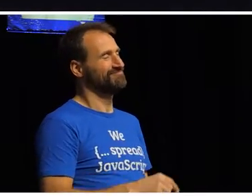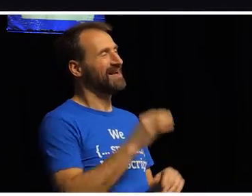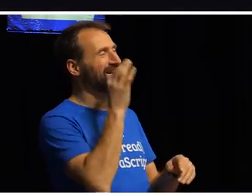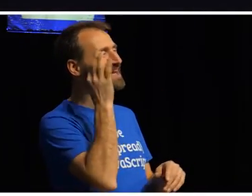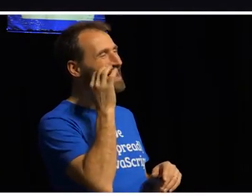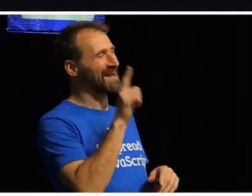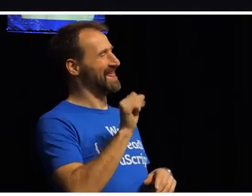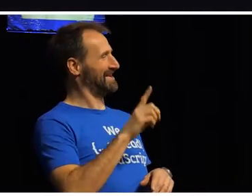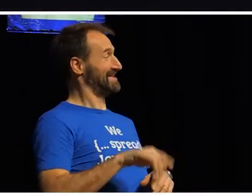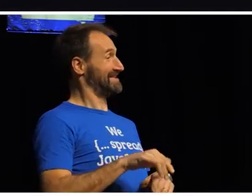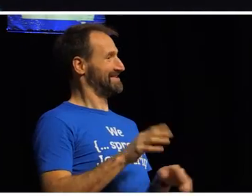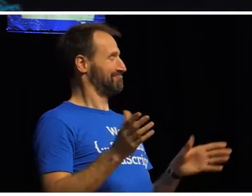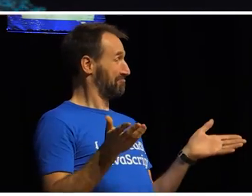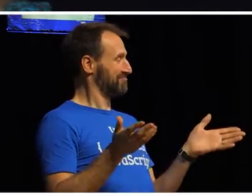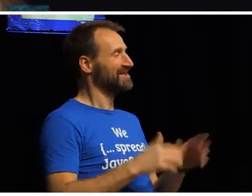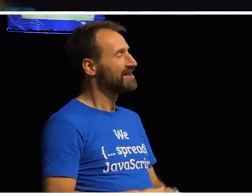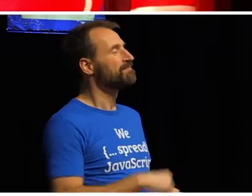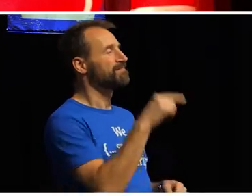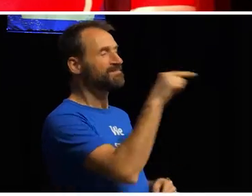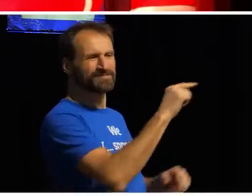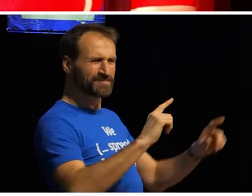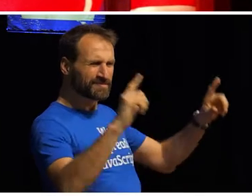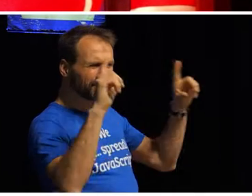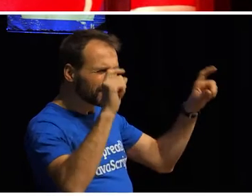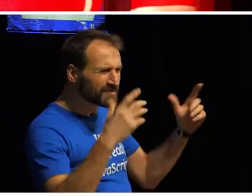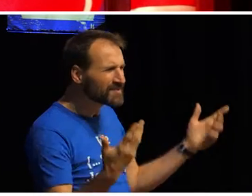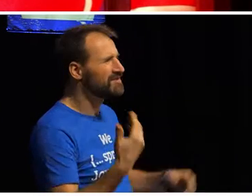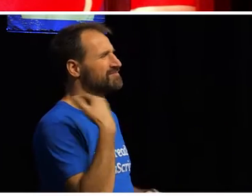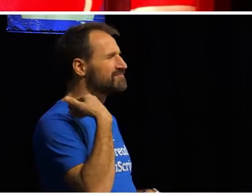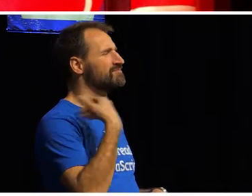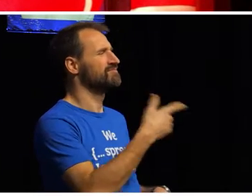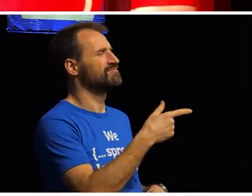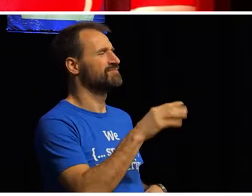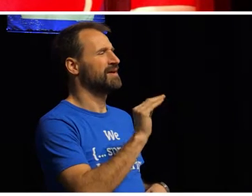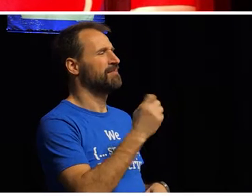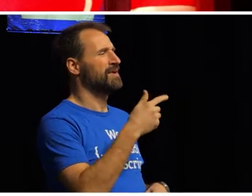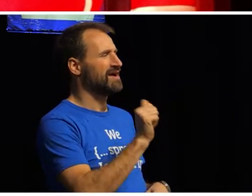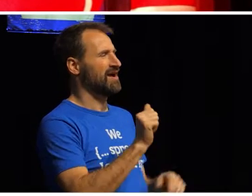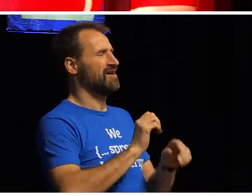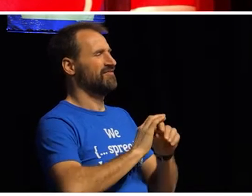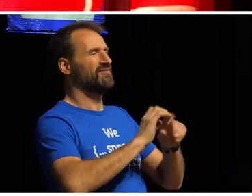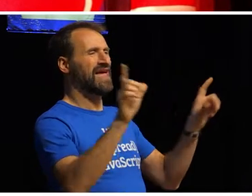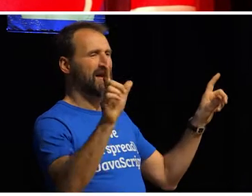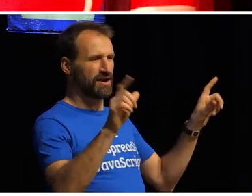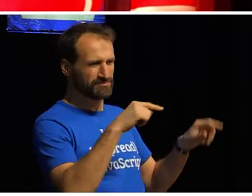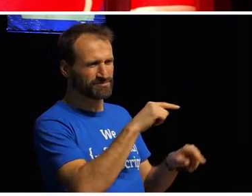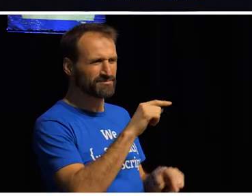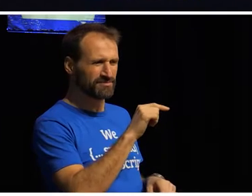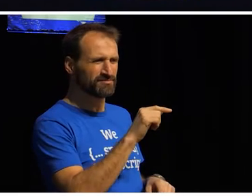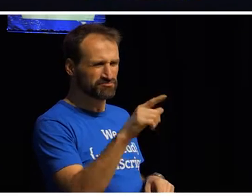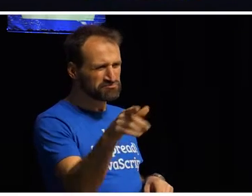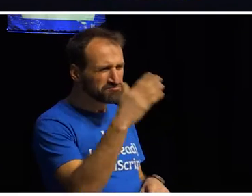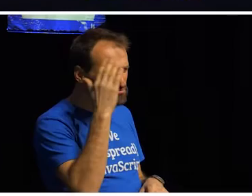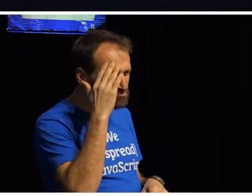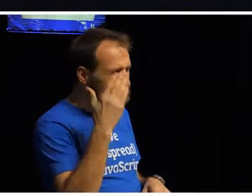So this is a photo I took at the Maker Faire a few years back. So Maker Faire has been around over